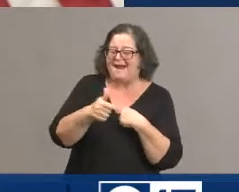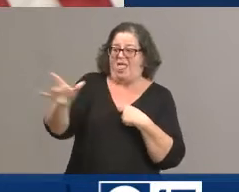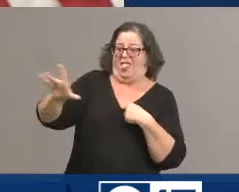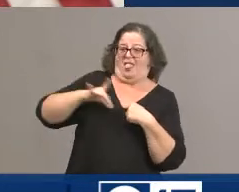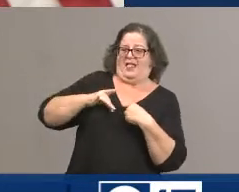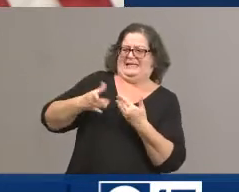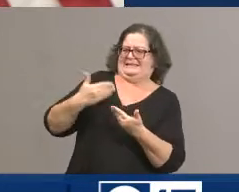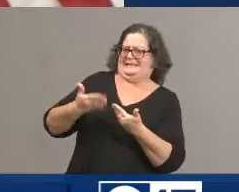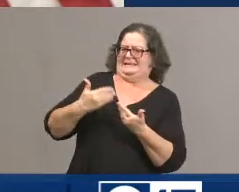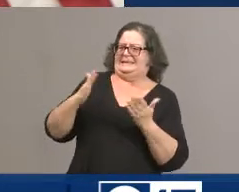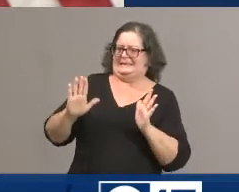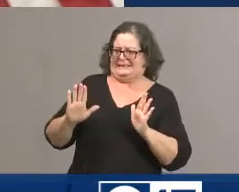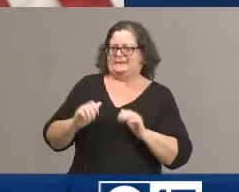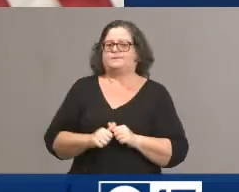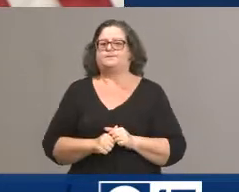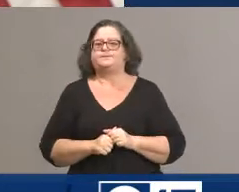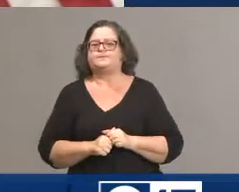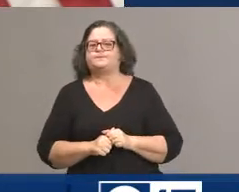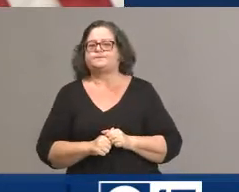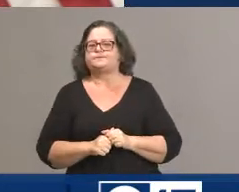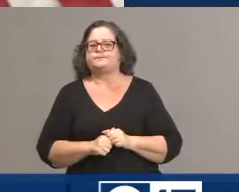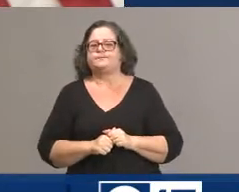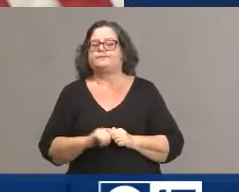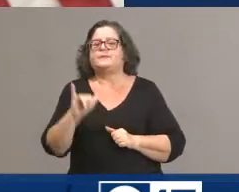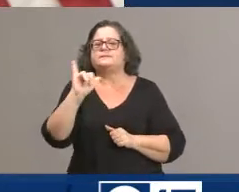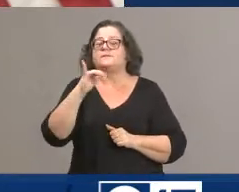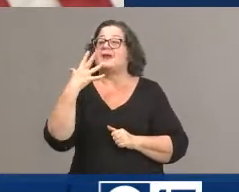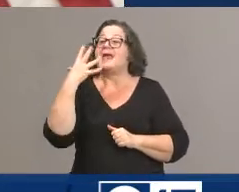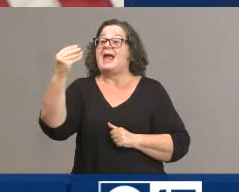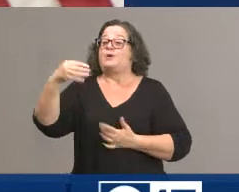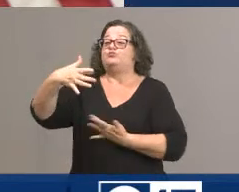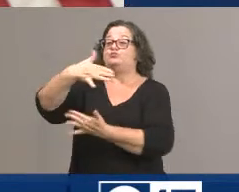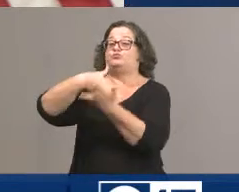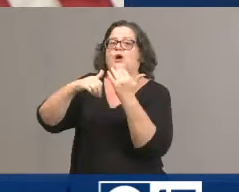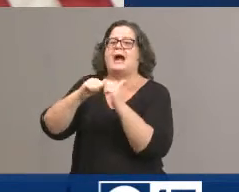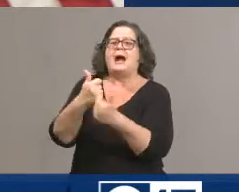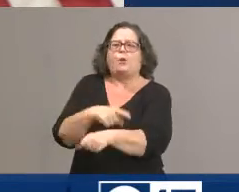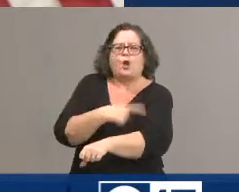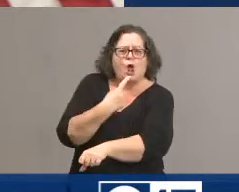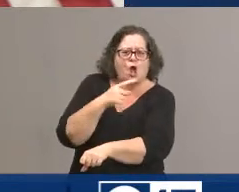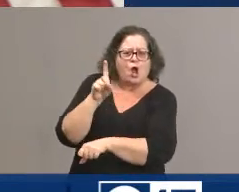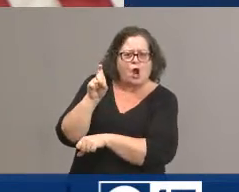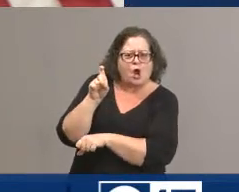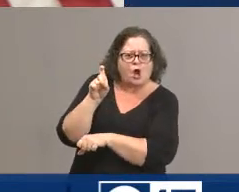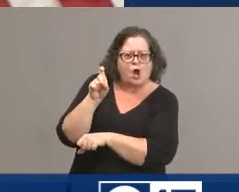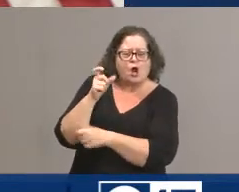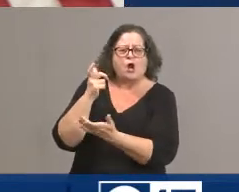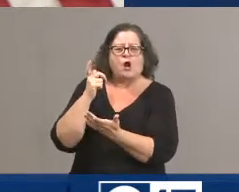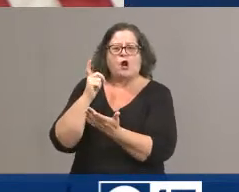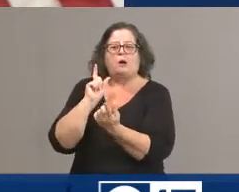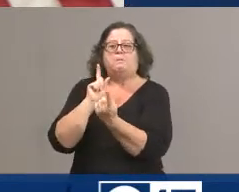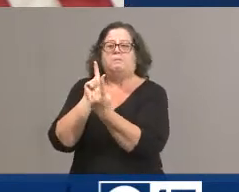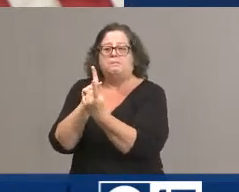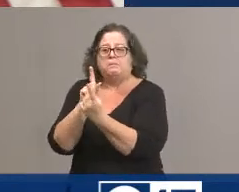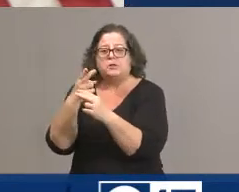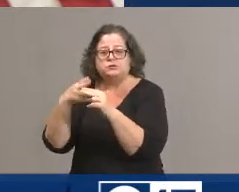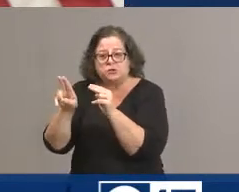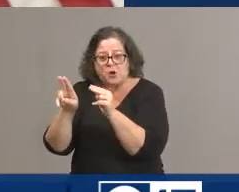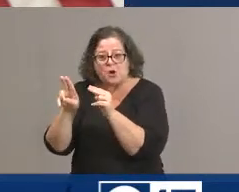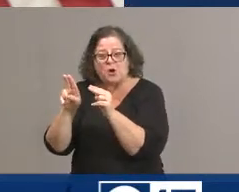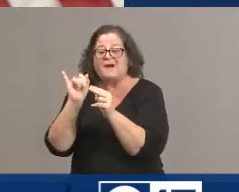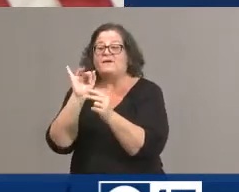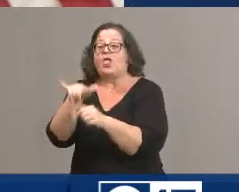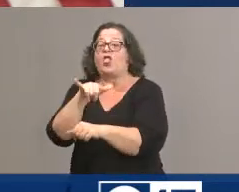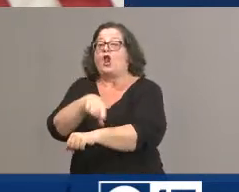with people? The longer you interact with somebody, especially at a close distance, is going to increase your risk significantly. So you just want to make sure